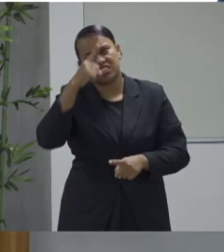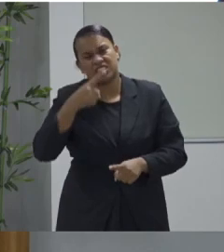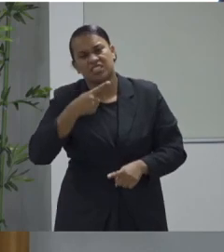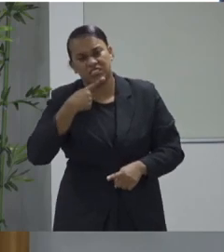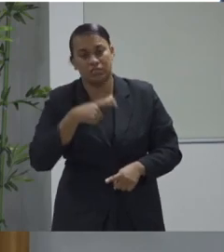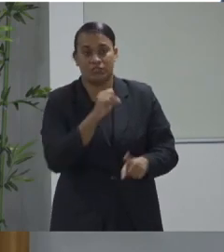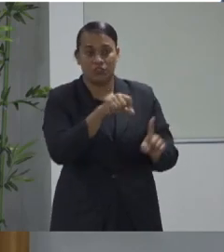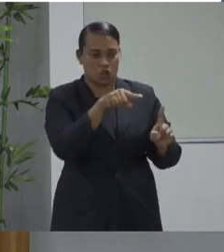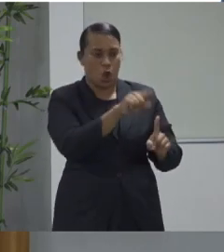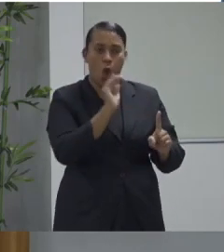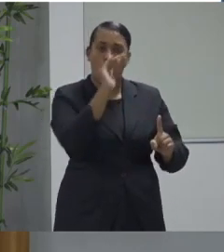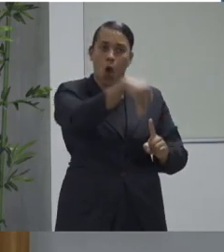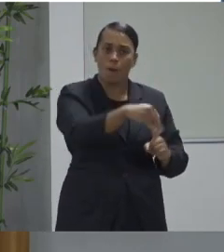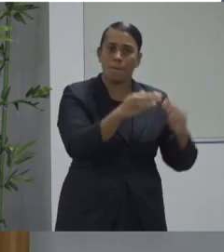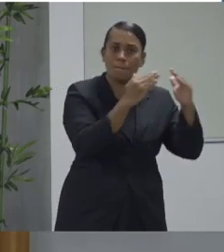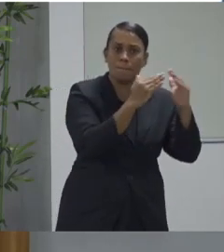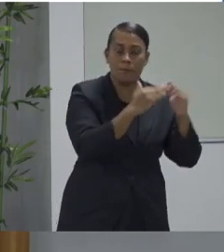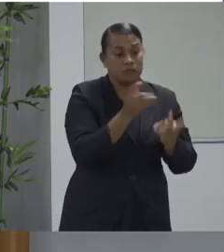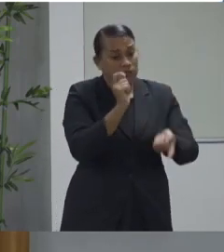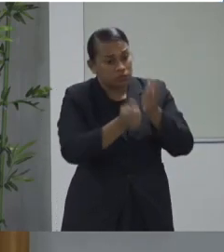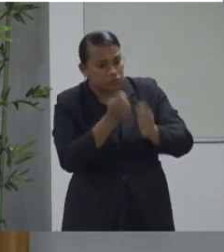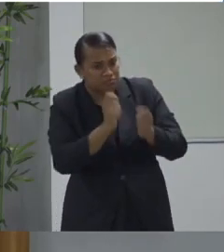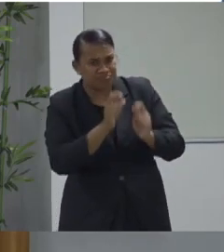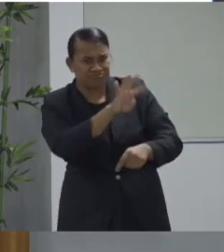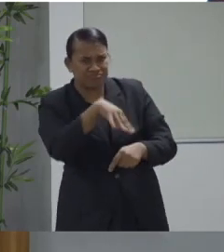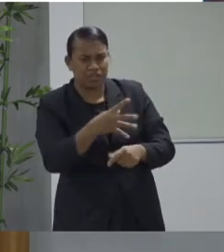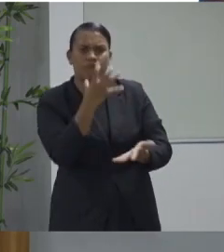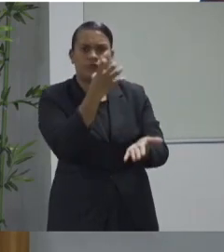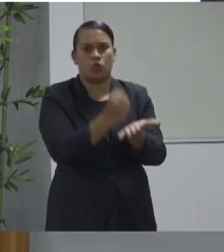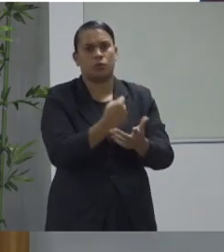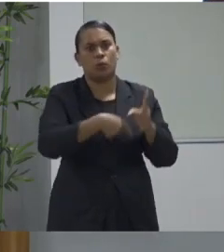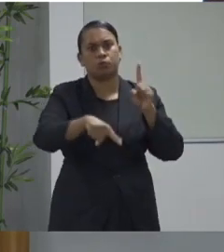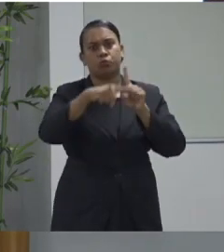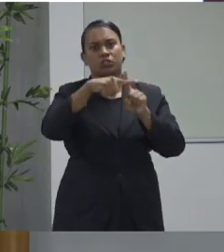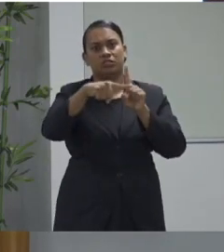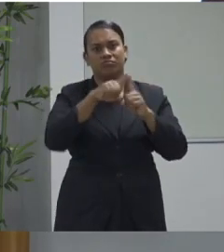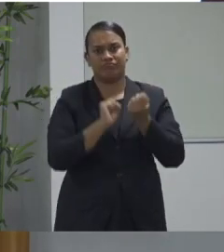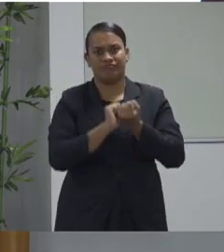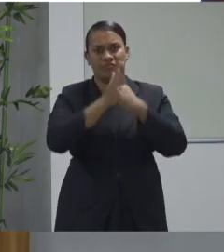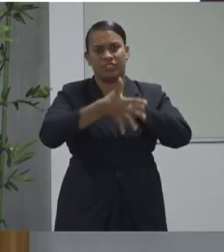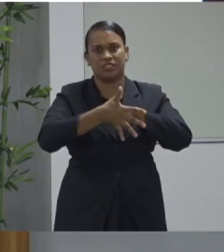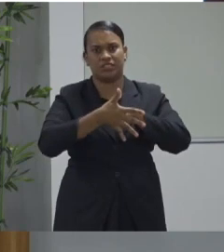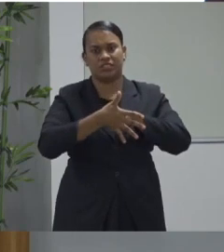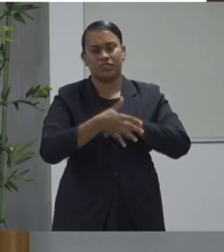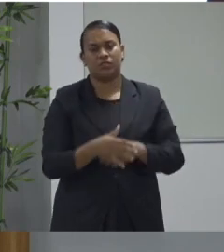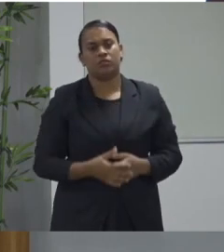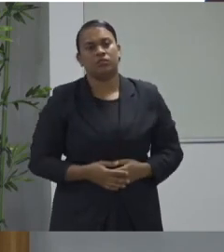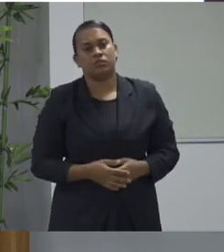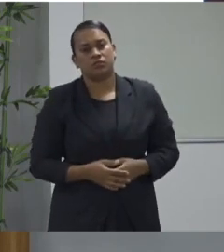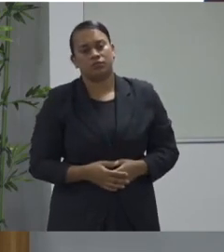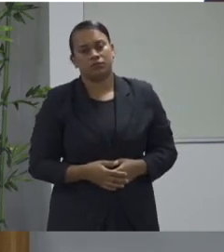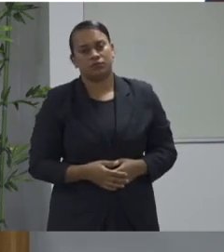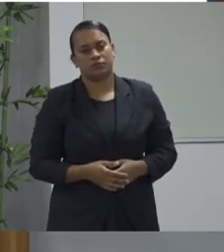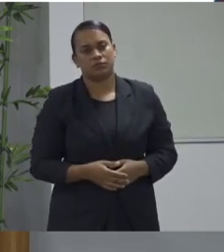and was tested and confirmed as a COVID case on the 2nd of